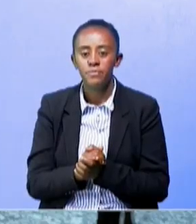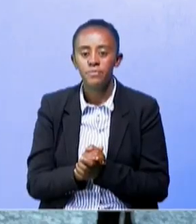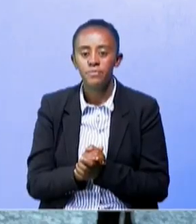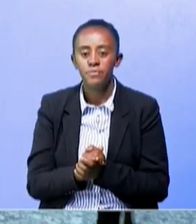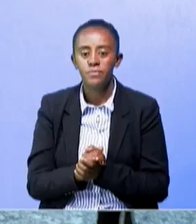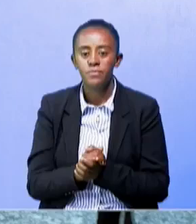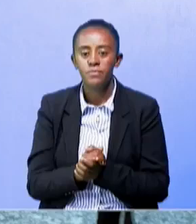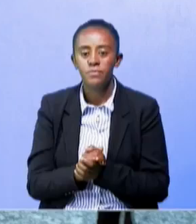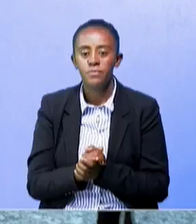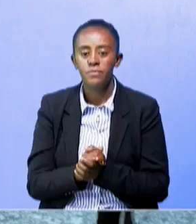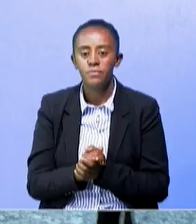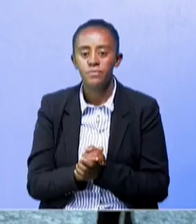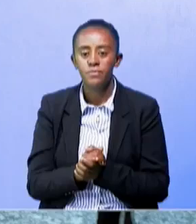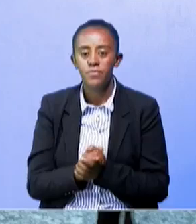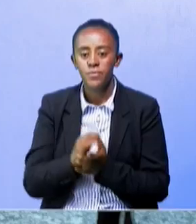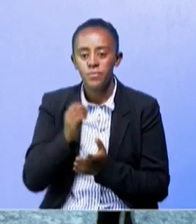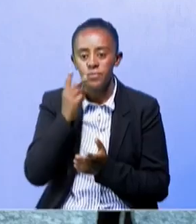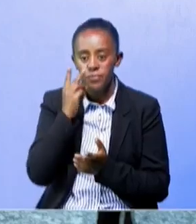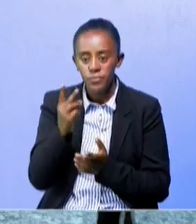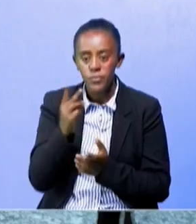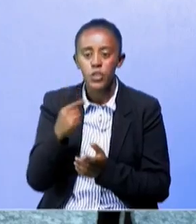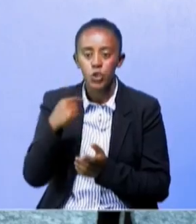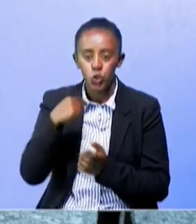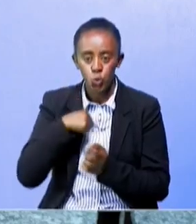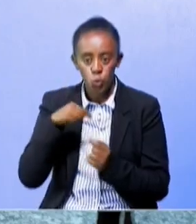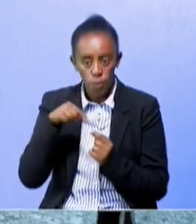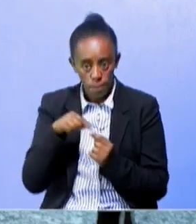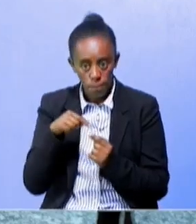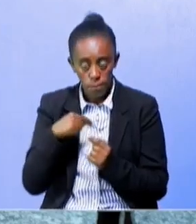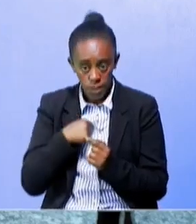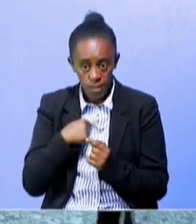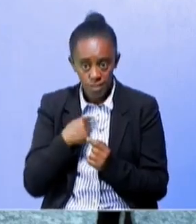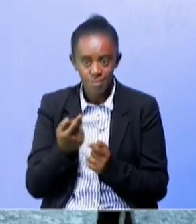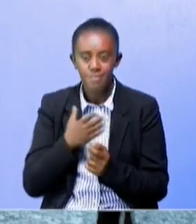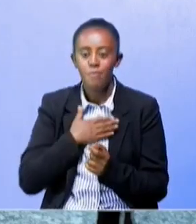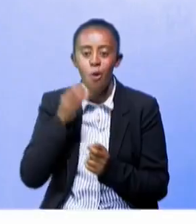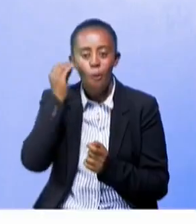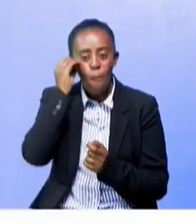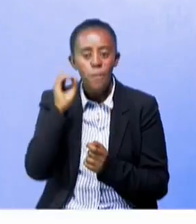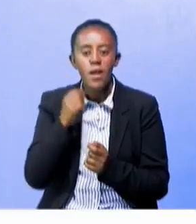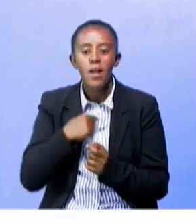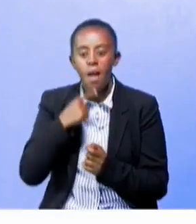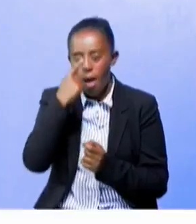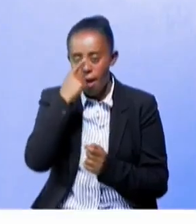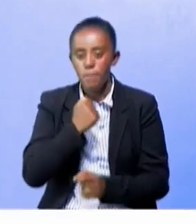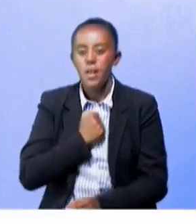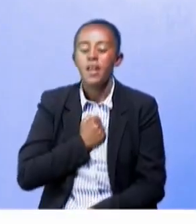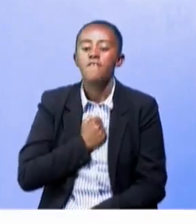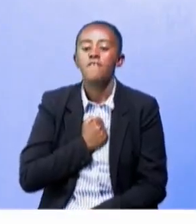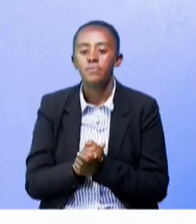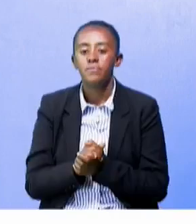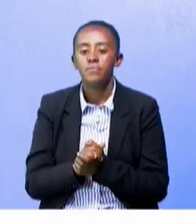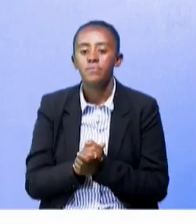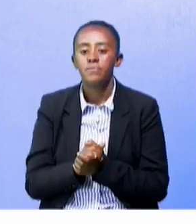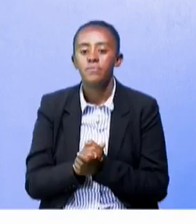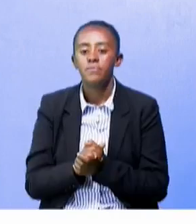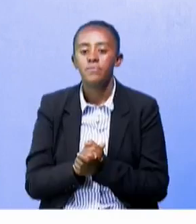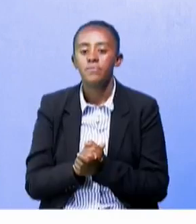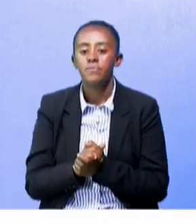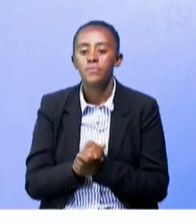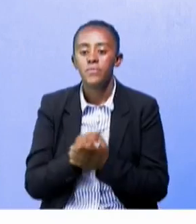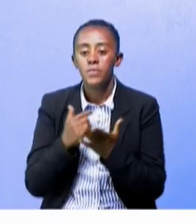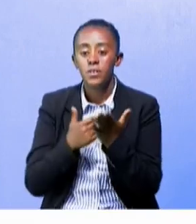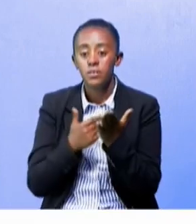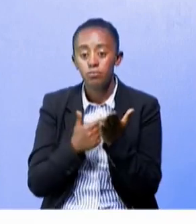I think, I see it, to Yes. me, in my opinion, and I believe. Yes, yes, sir. These